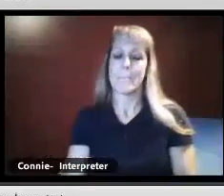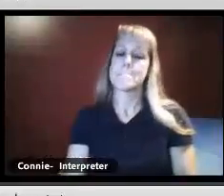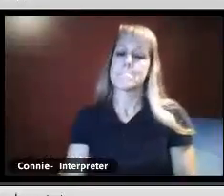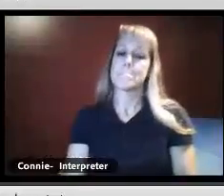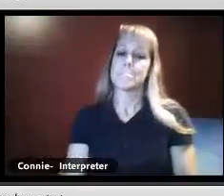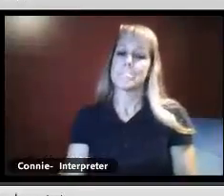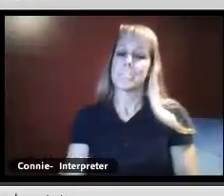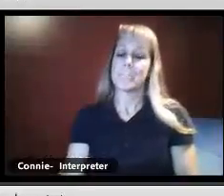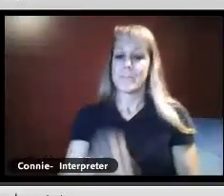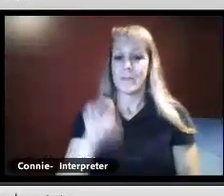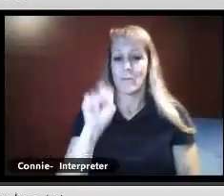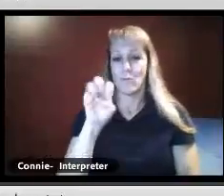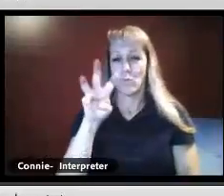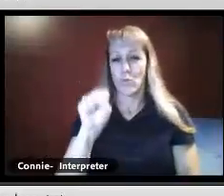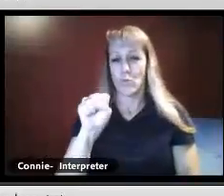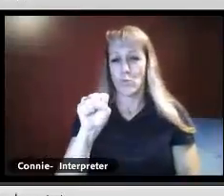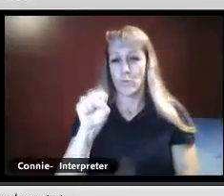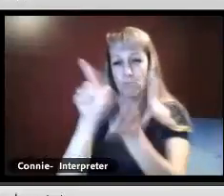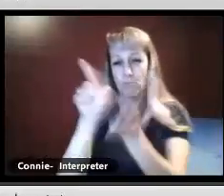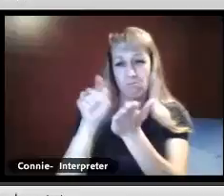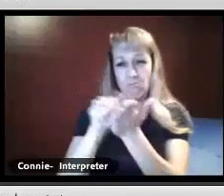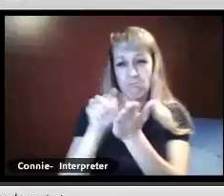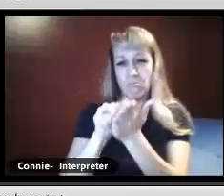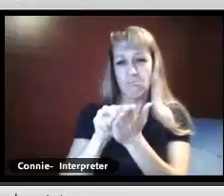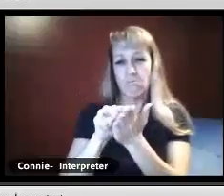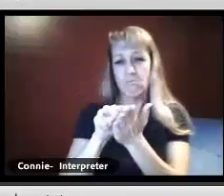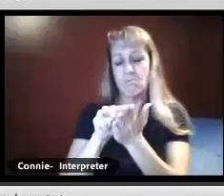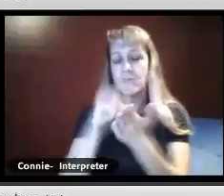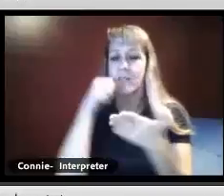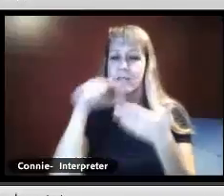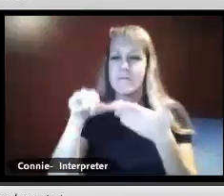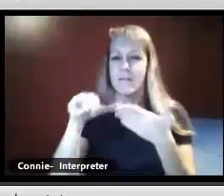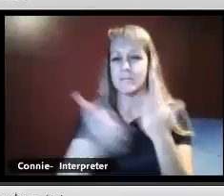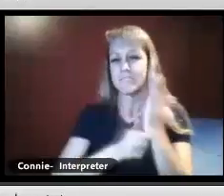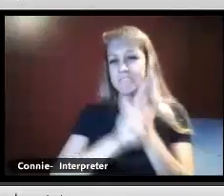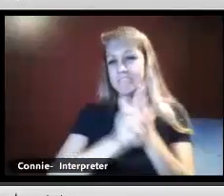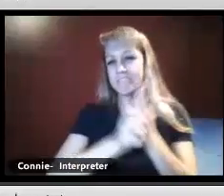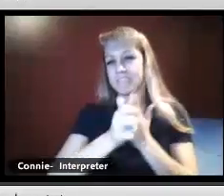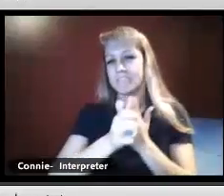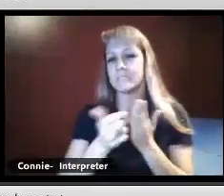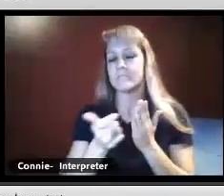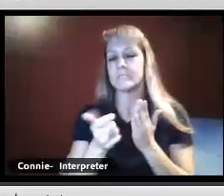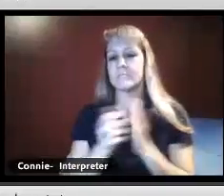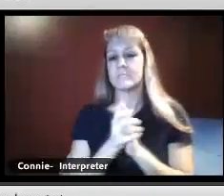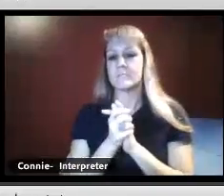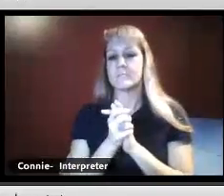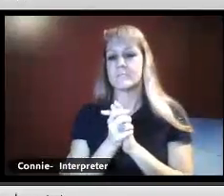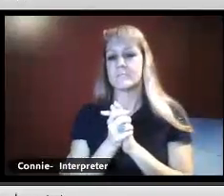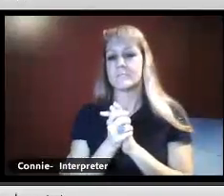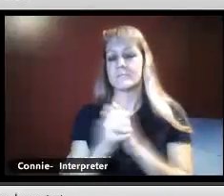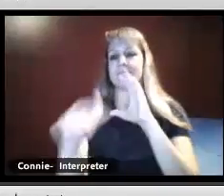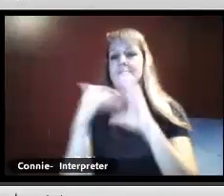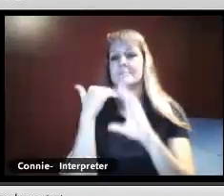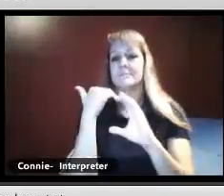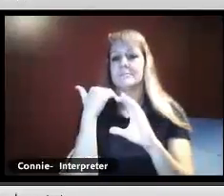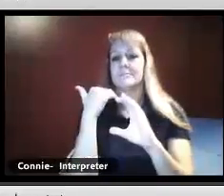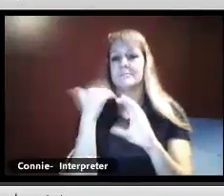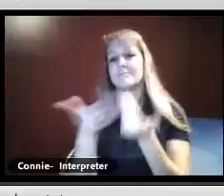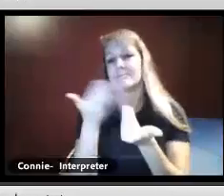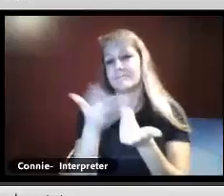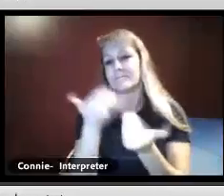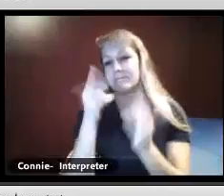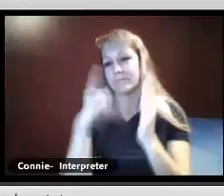This newsletter provides for you a very convenient, since it arrives in your email, and reliable